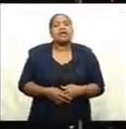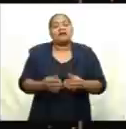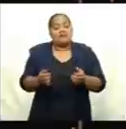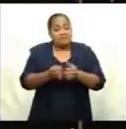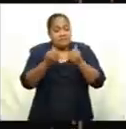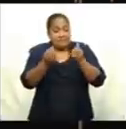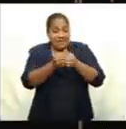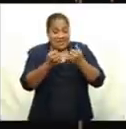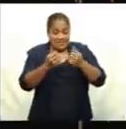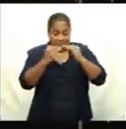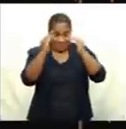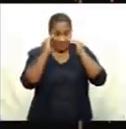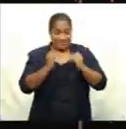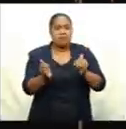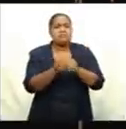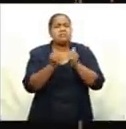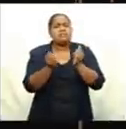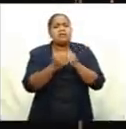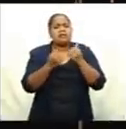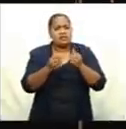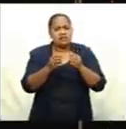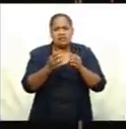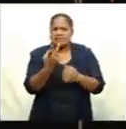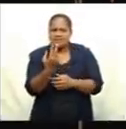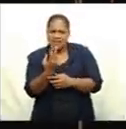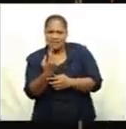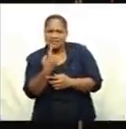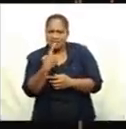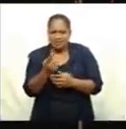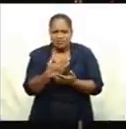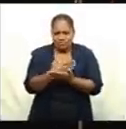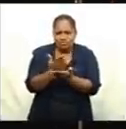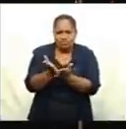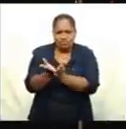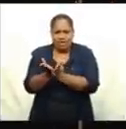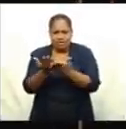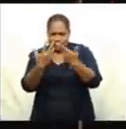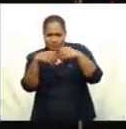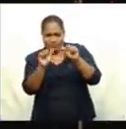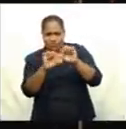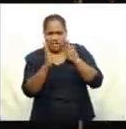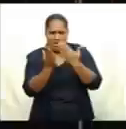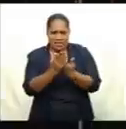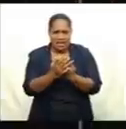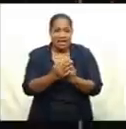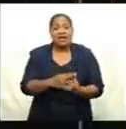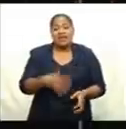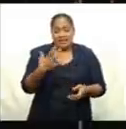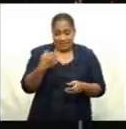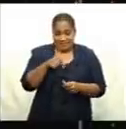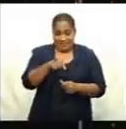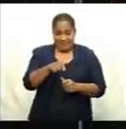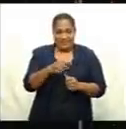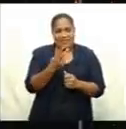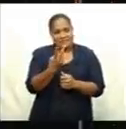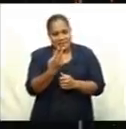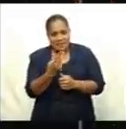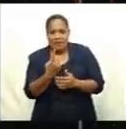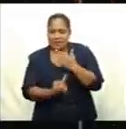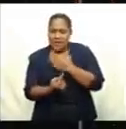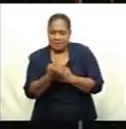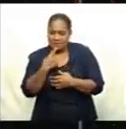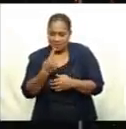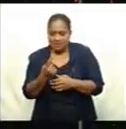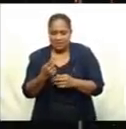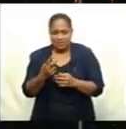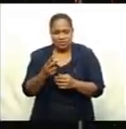business together. The close relationship, shared goals and unwavering support they have often makes entrepreneurship a natural fit. In